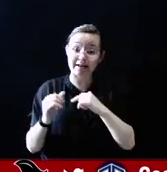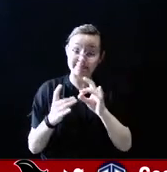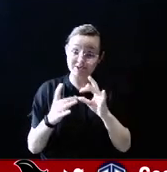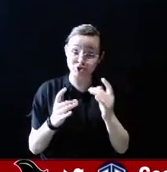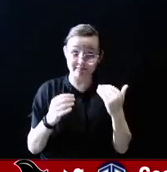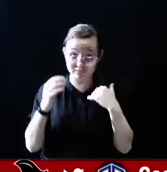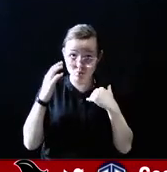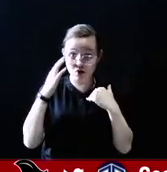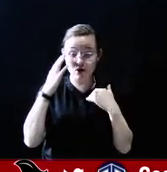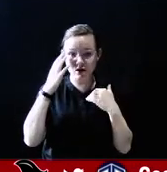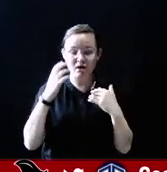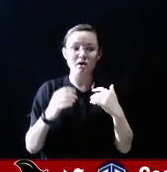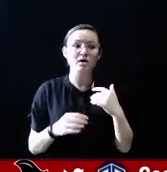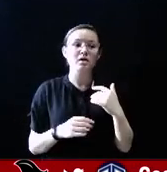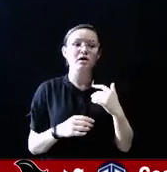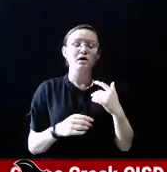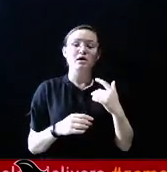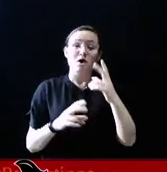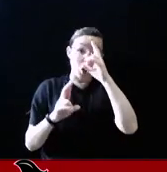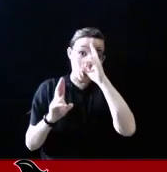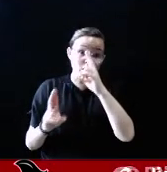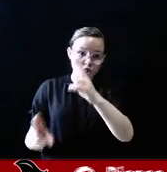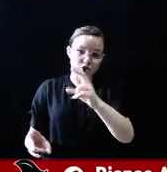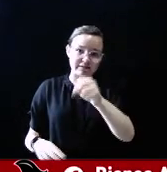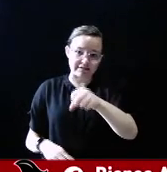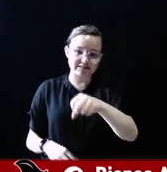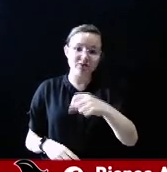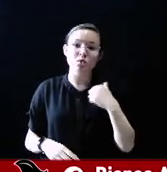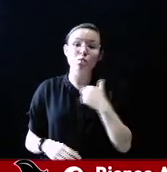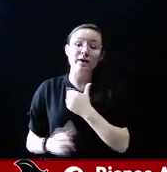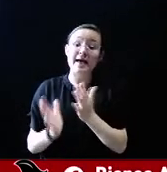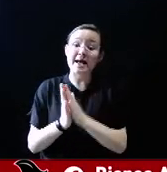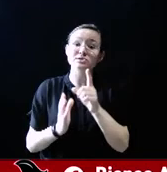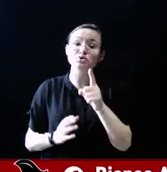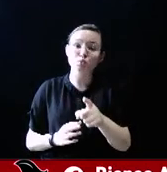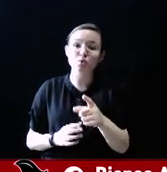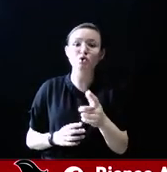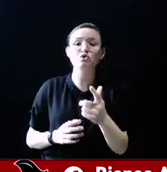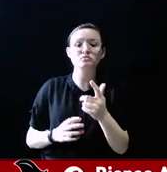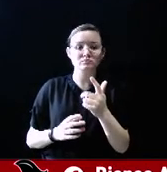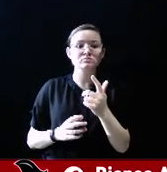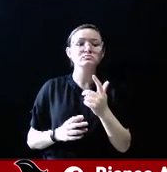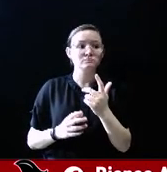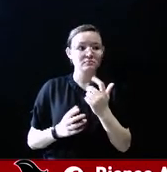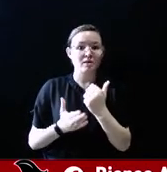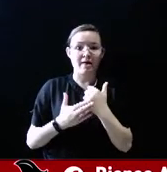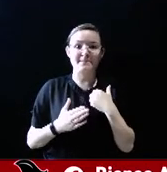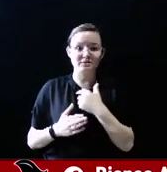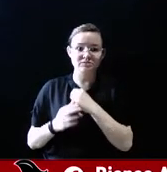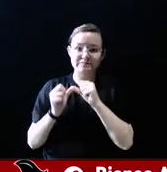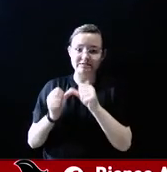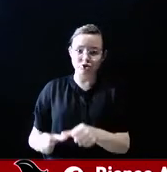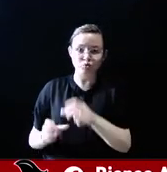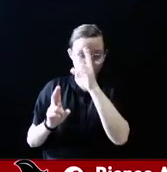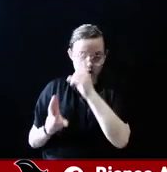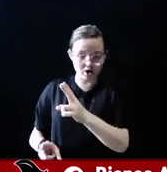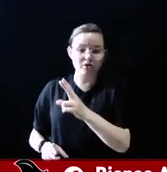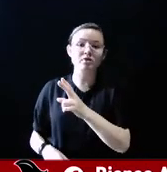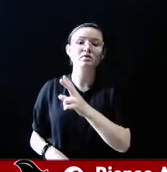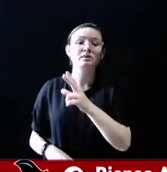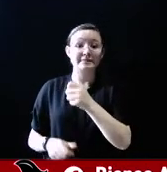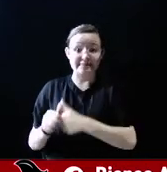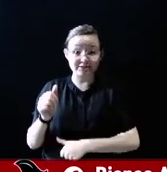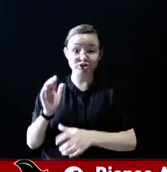before, of honor and dignity. We ask that your cooperation in maintaining the honor and dignity of this ceremony so that